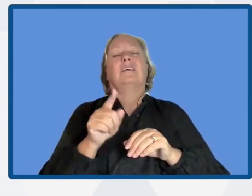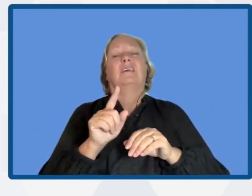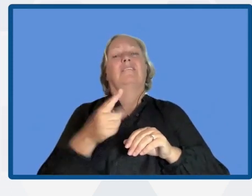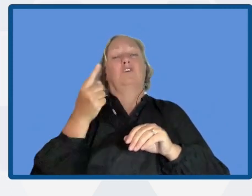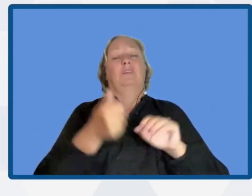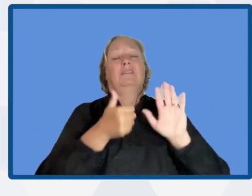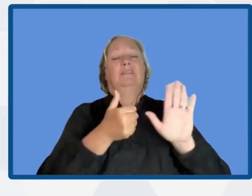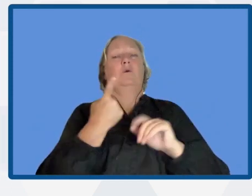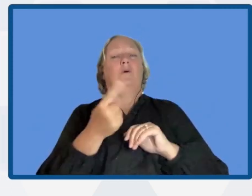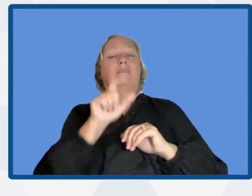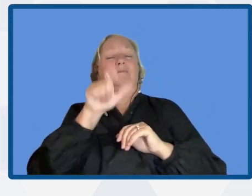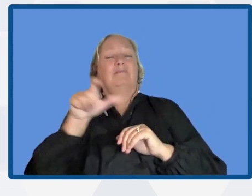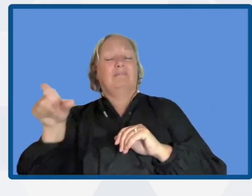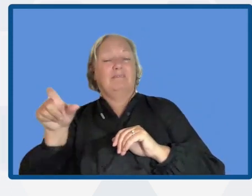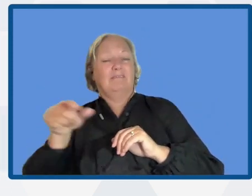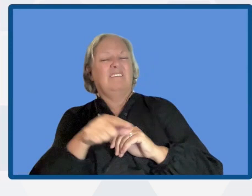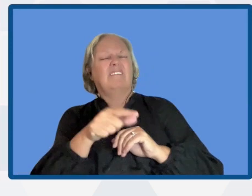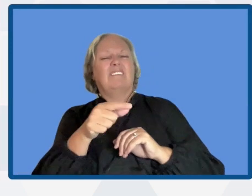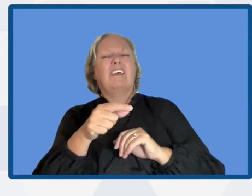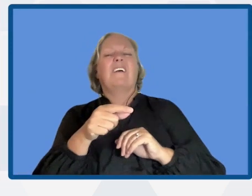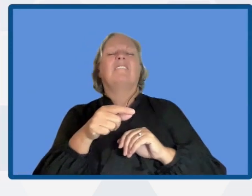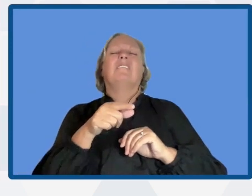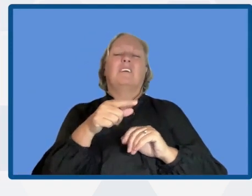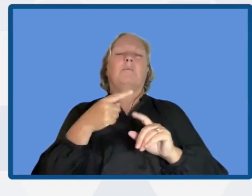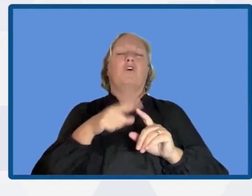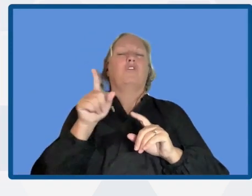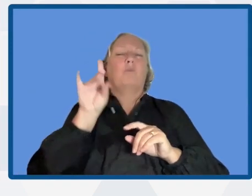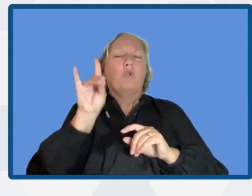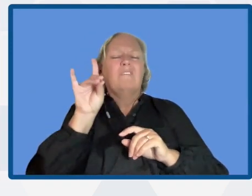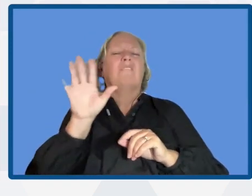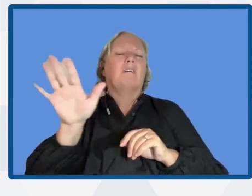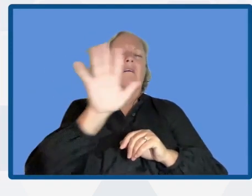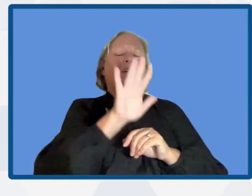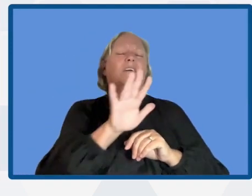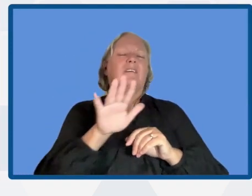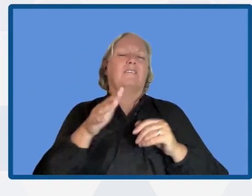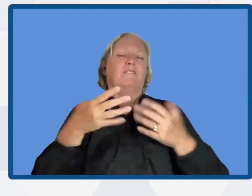this basin. We've also used it in Cusco and in Bolivia. These